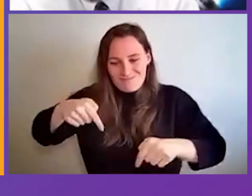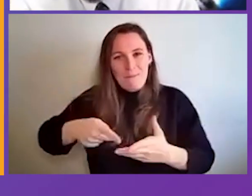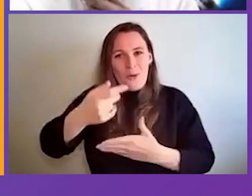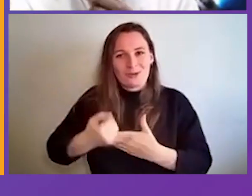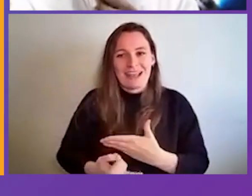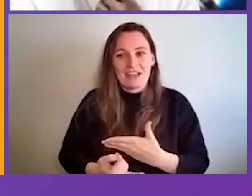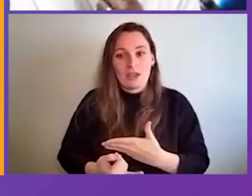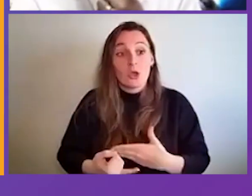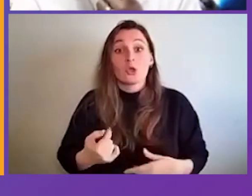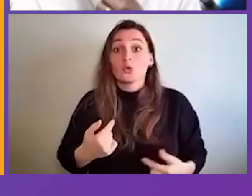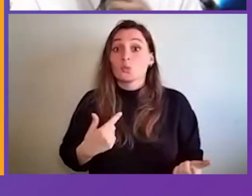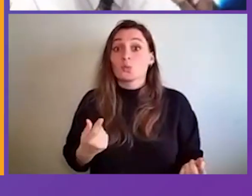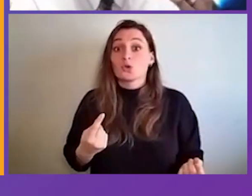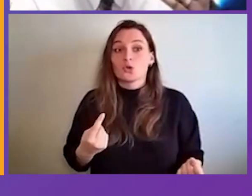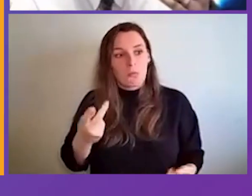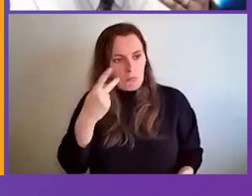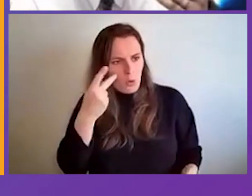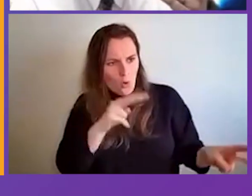belt loader. Um,